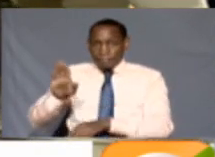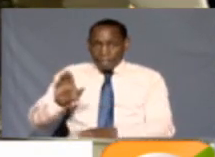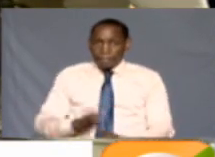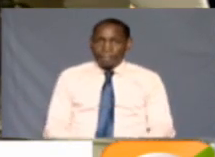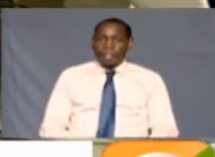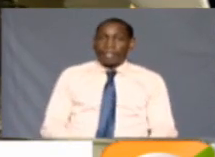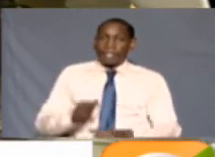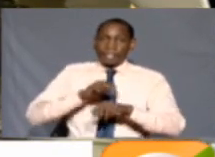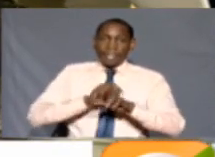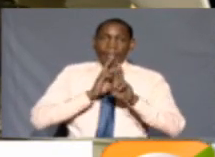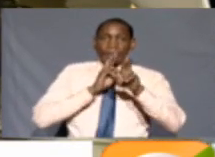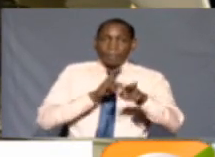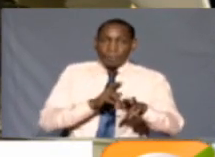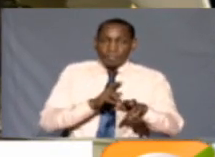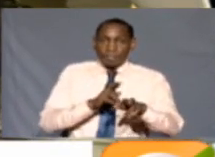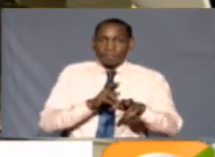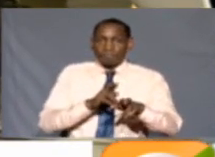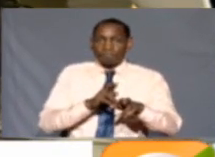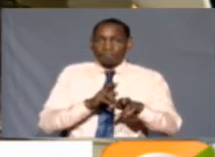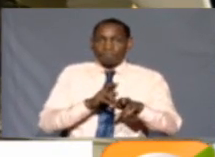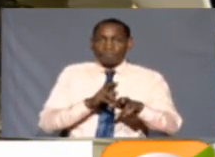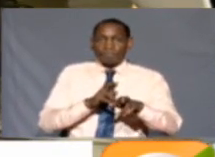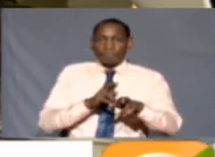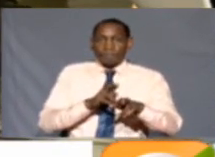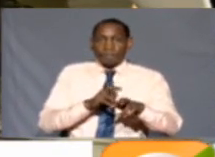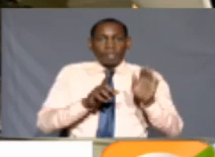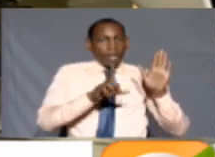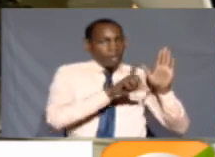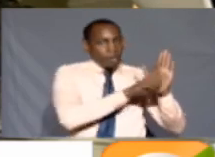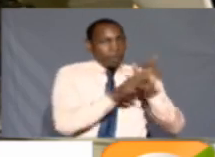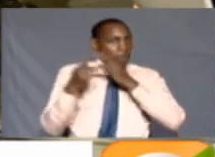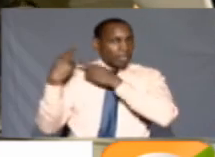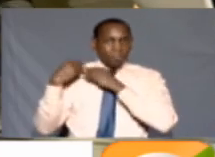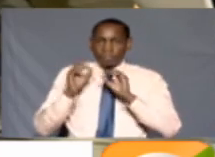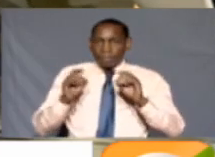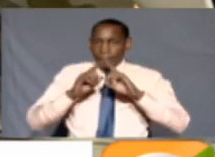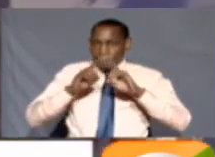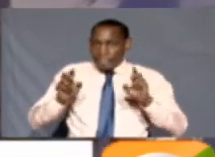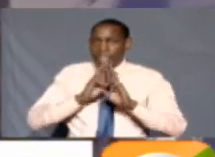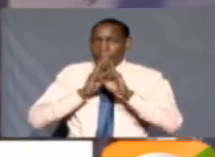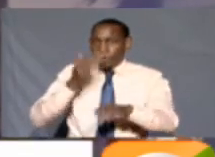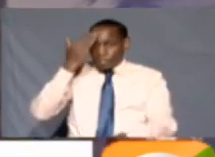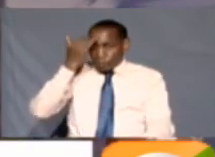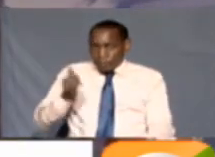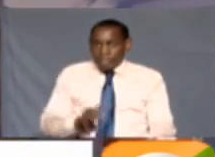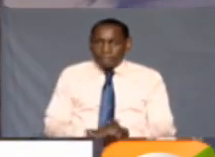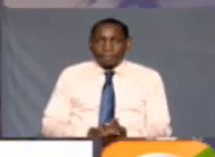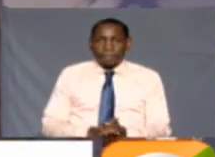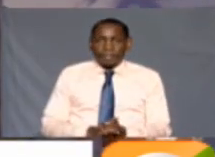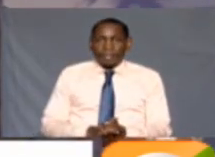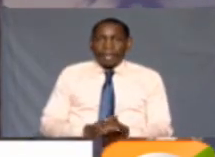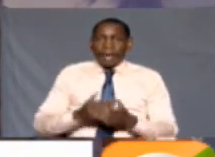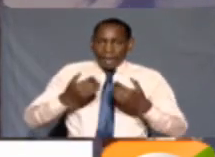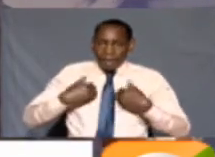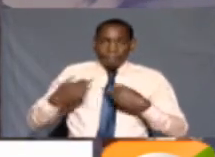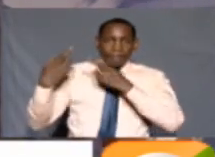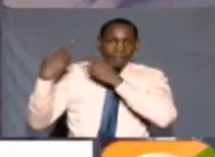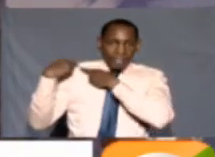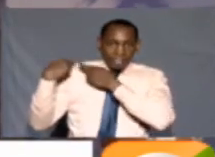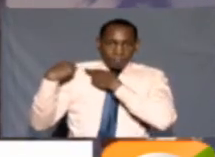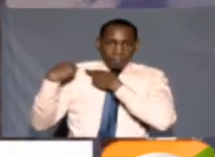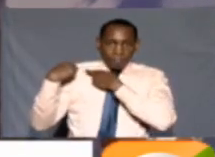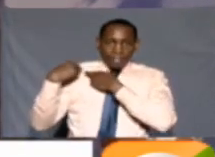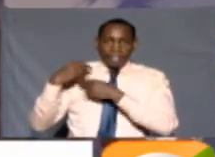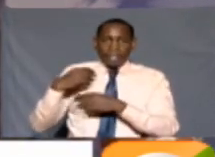when you report not as a matter of obligation, legal obligation per se, but you report because you have that residual obligation as